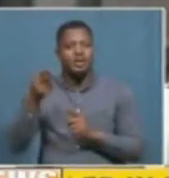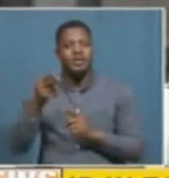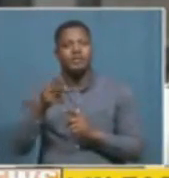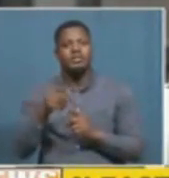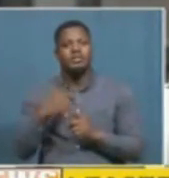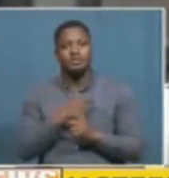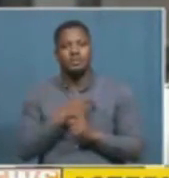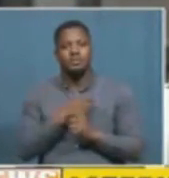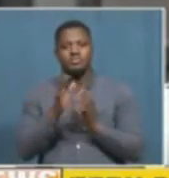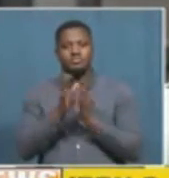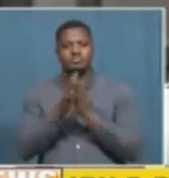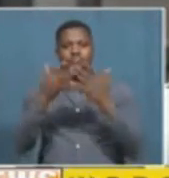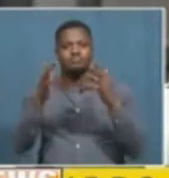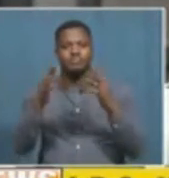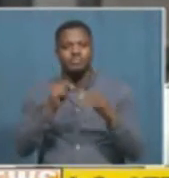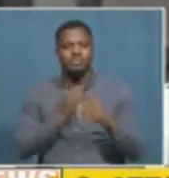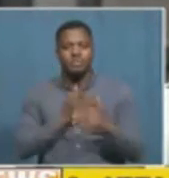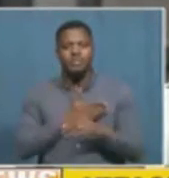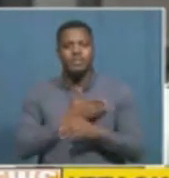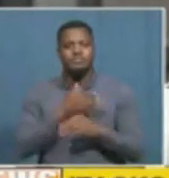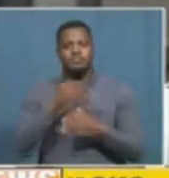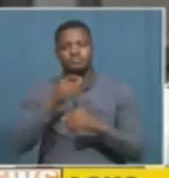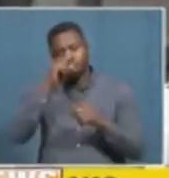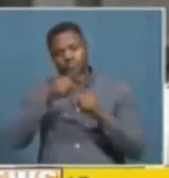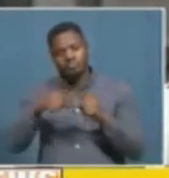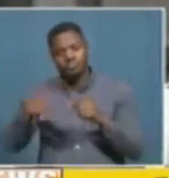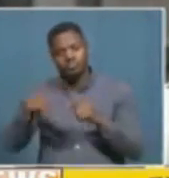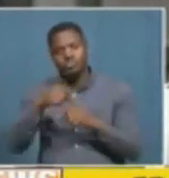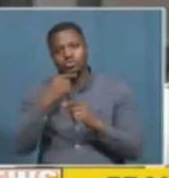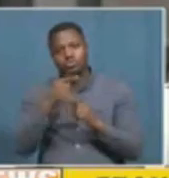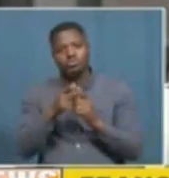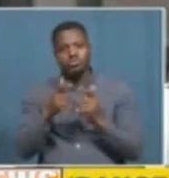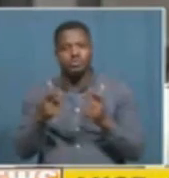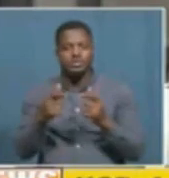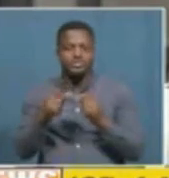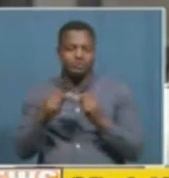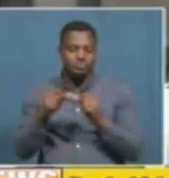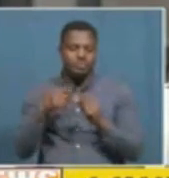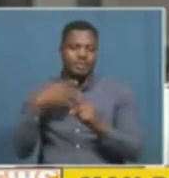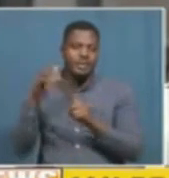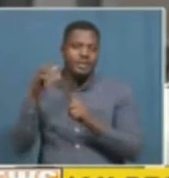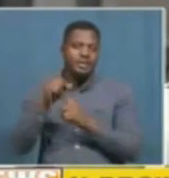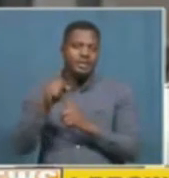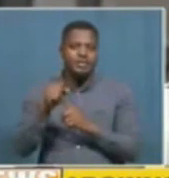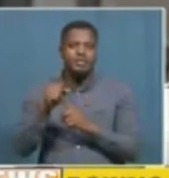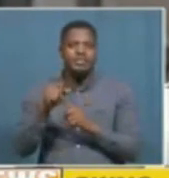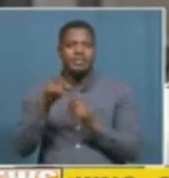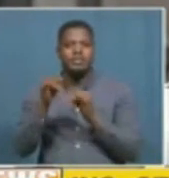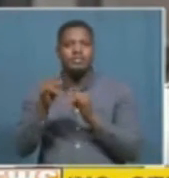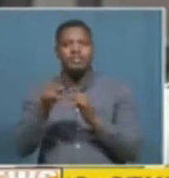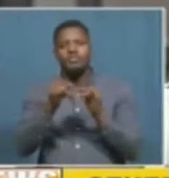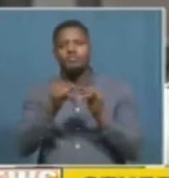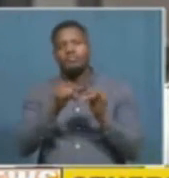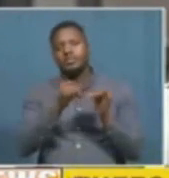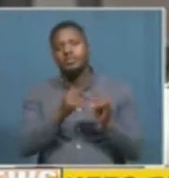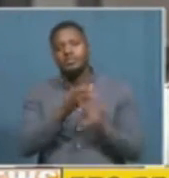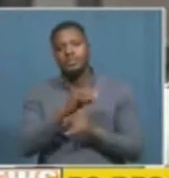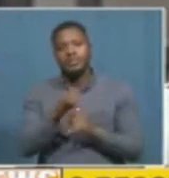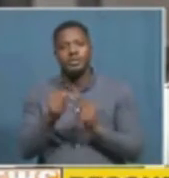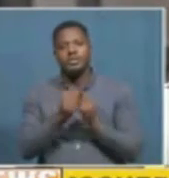big congratulations to my colleagues for such a great feat we have achieved individually and